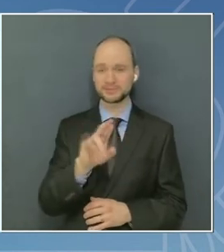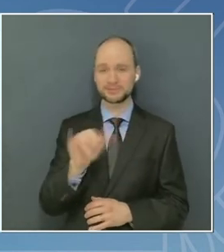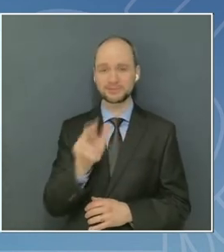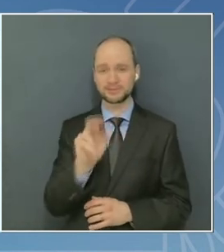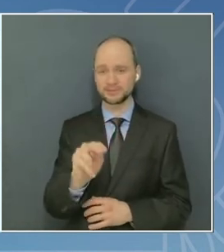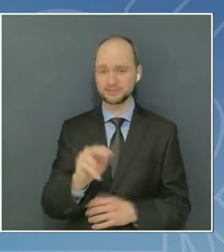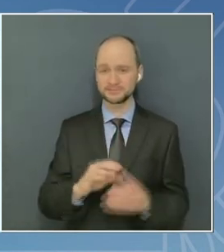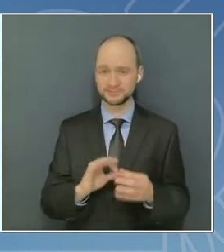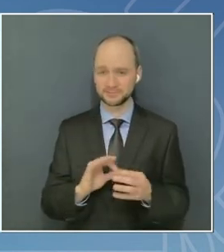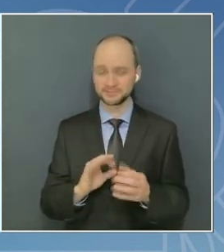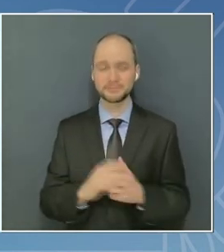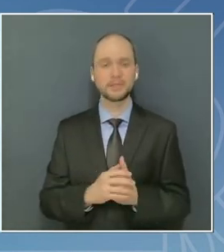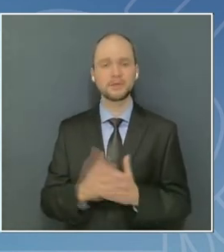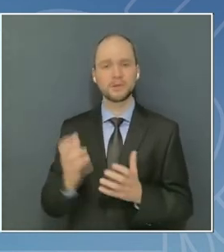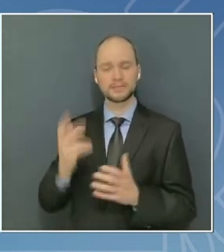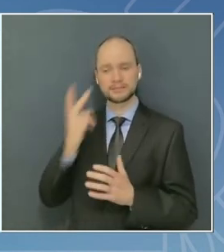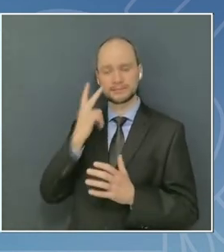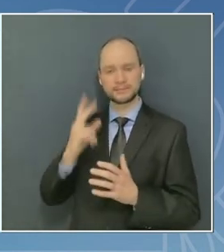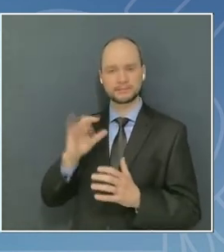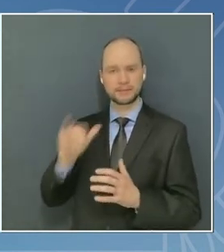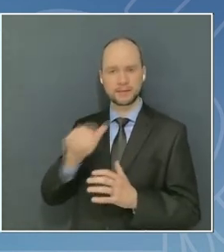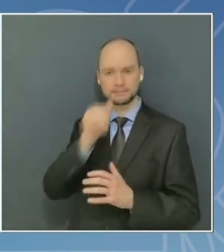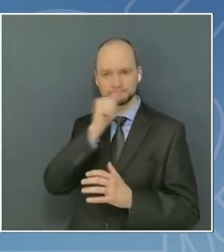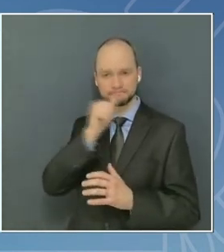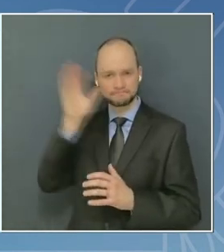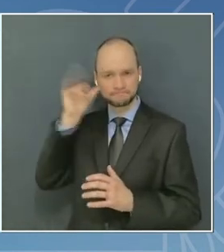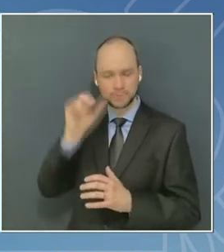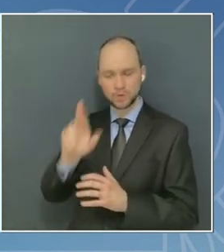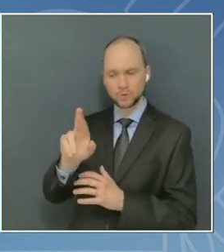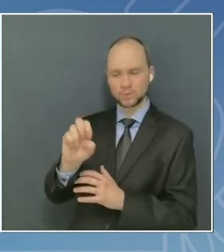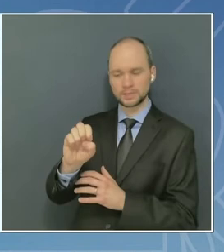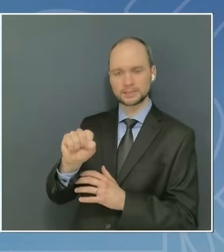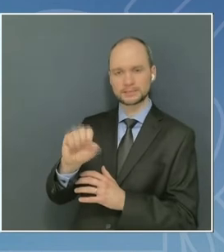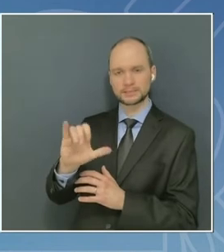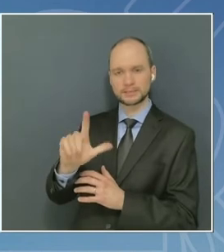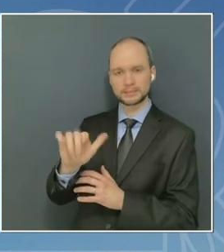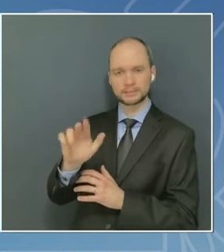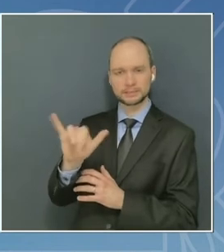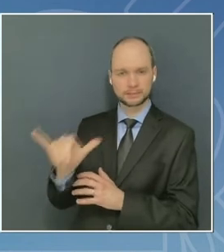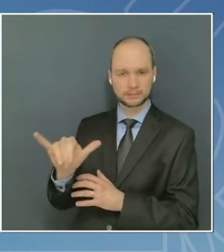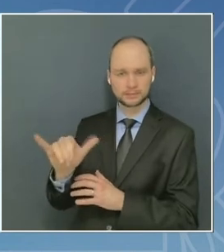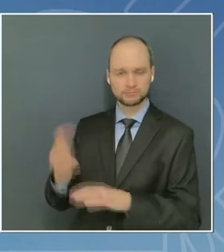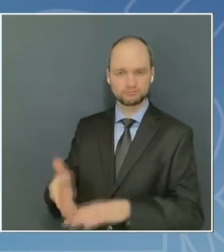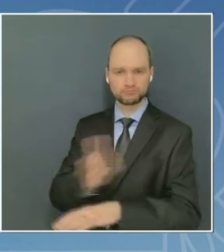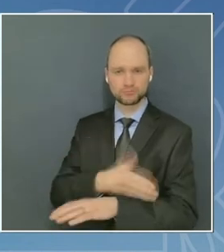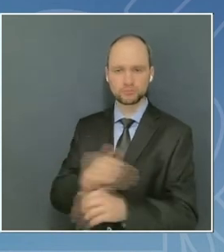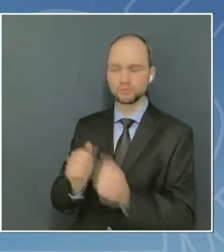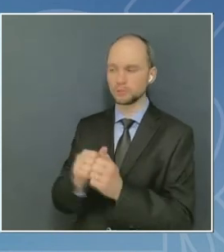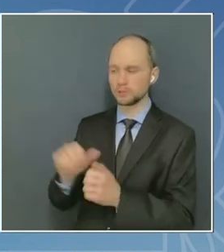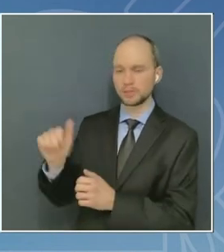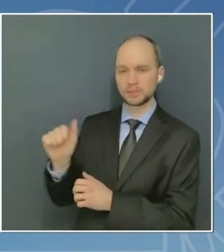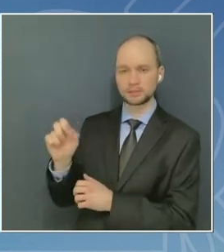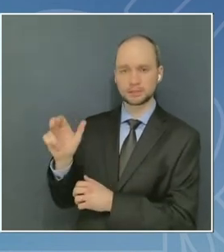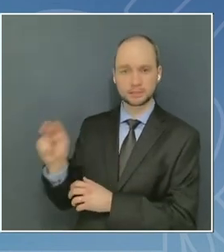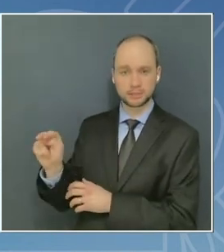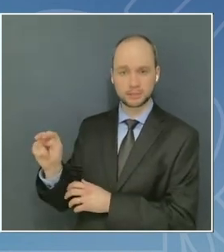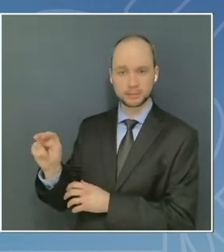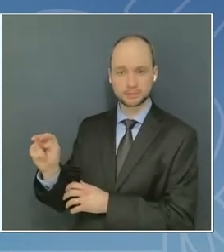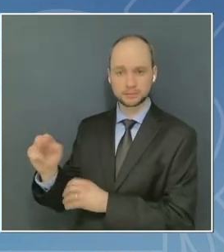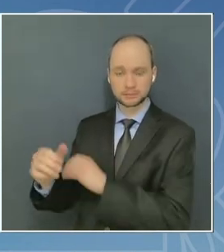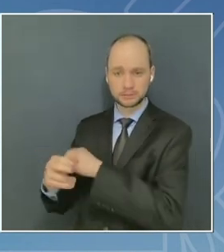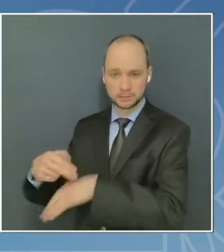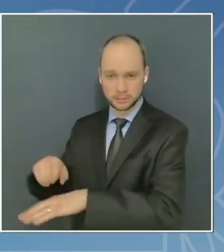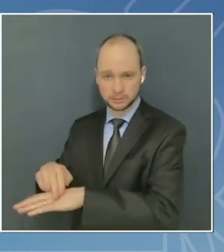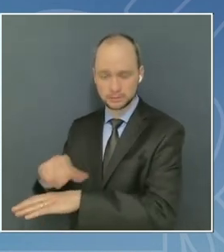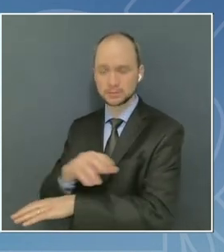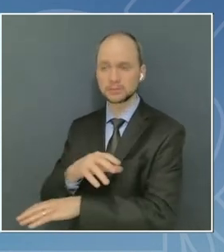helping build resiliency among ASEAN member states creating economic opportunities and incentives